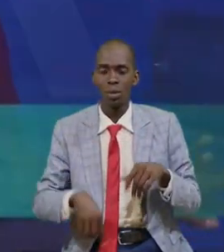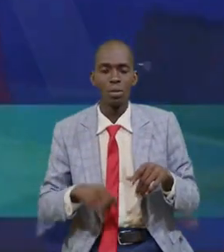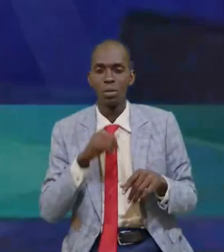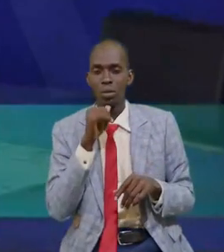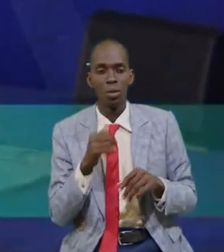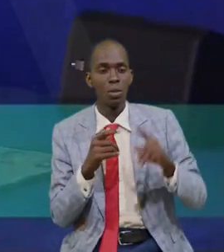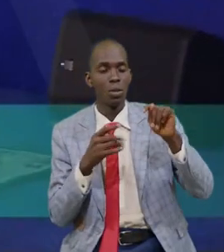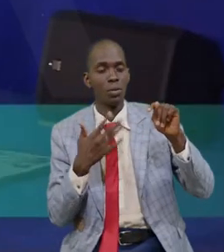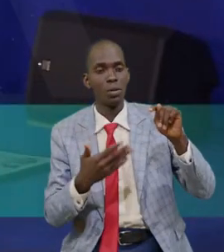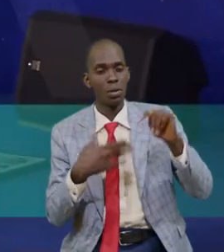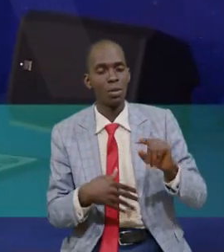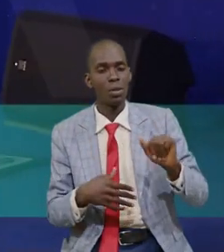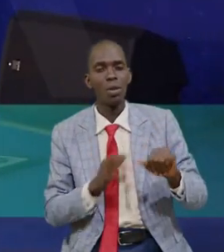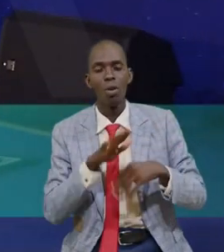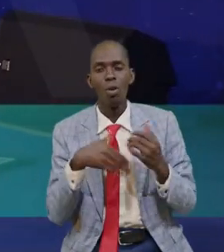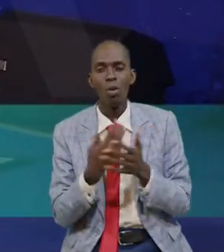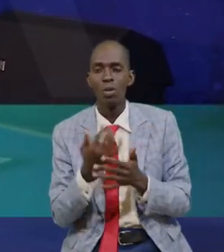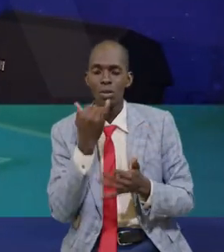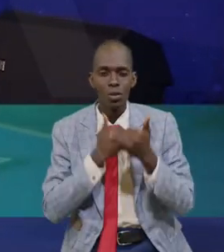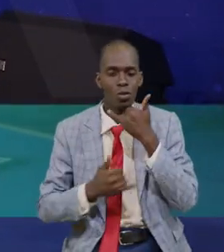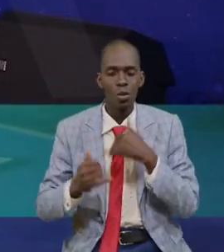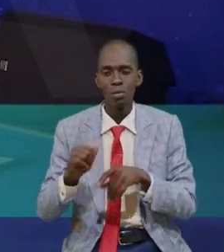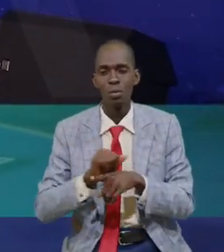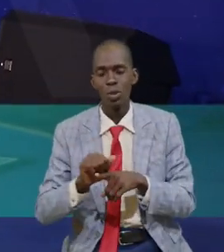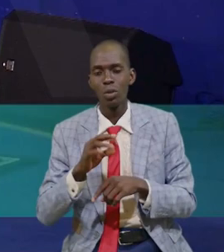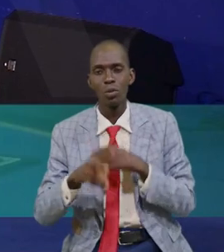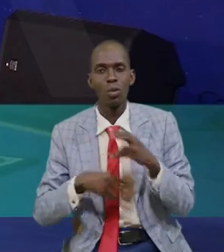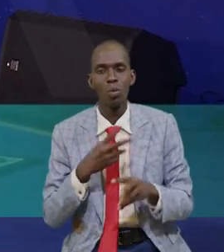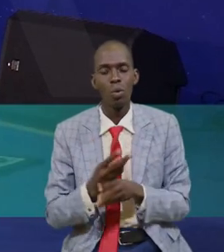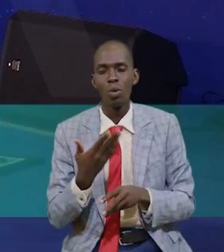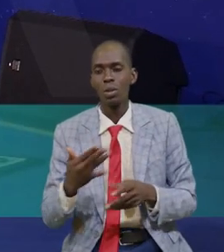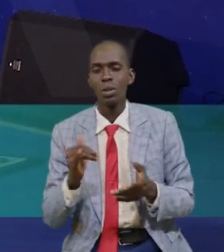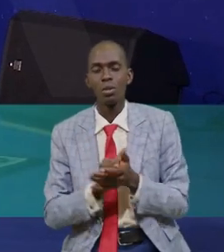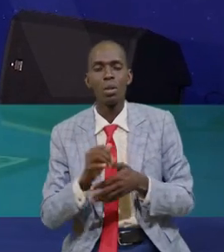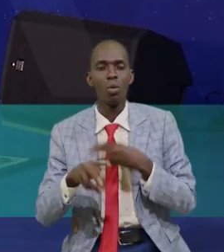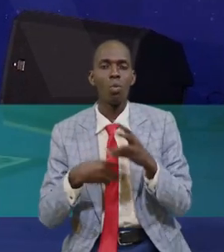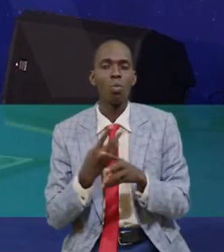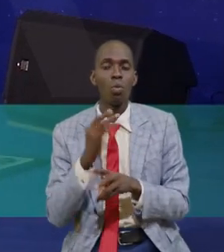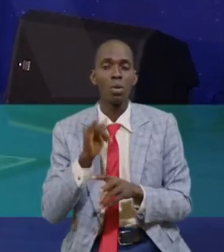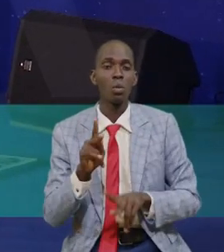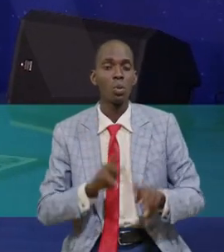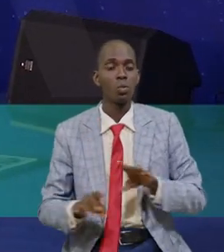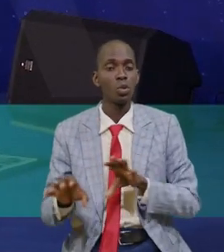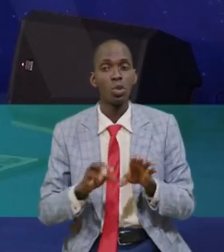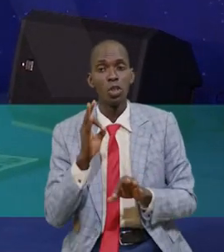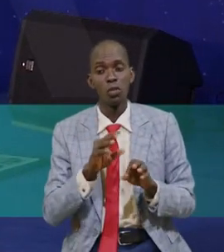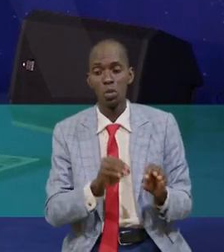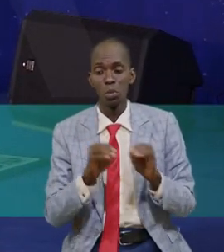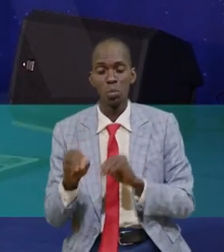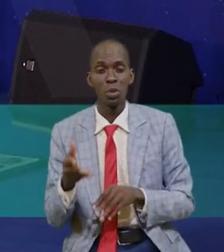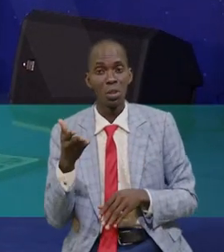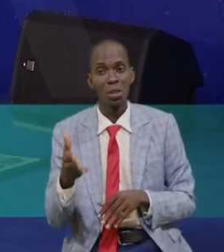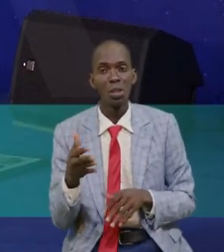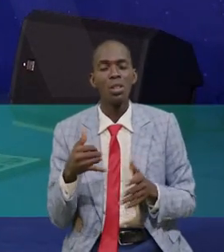the atrocities of the world and the things that the worldly people do, if you put it there, it will be